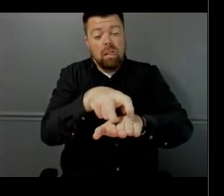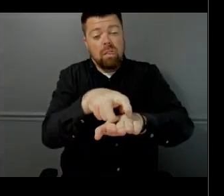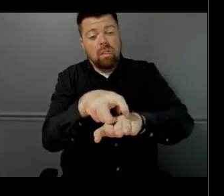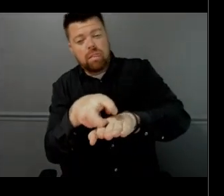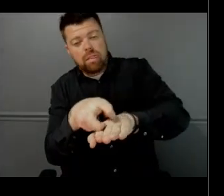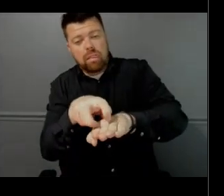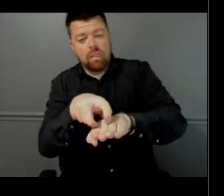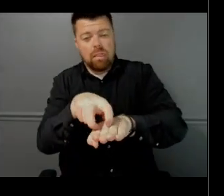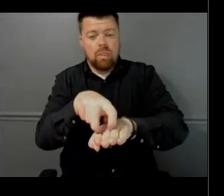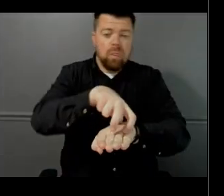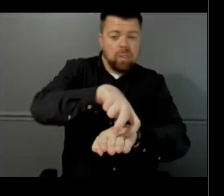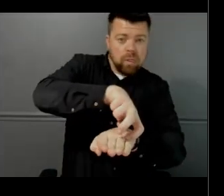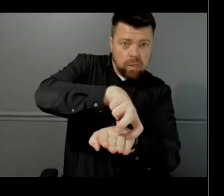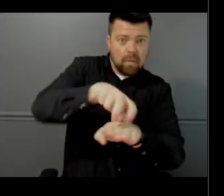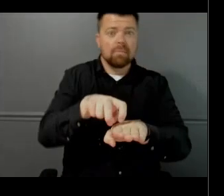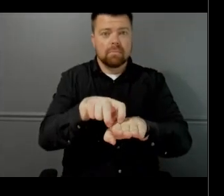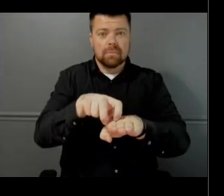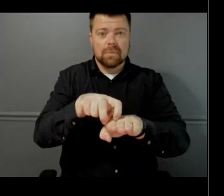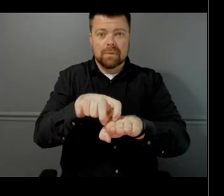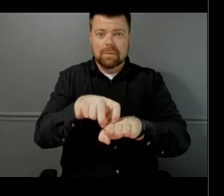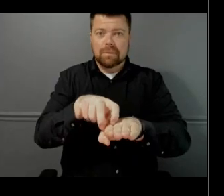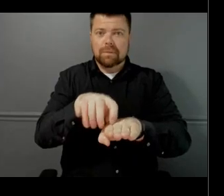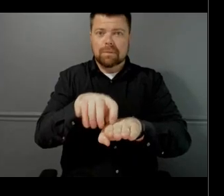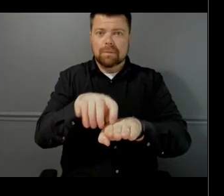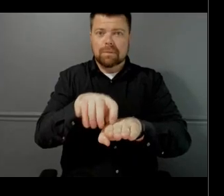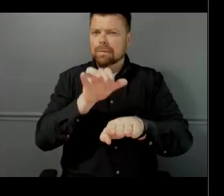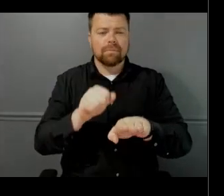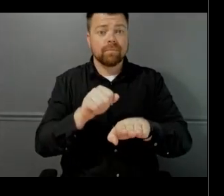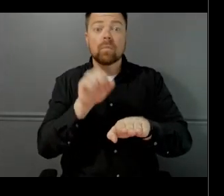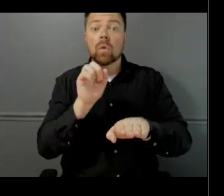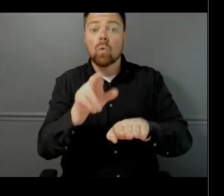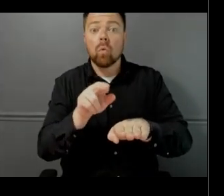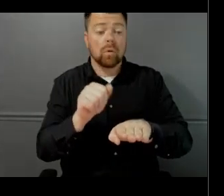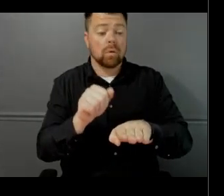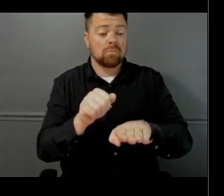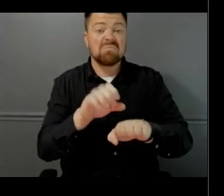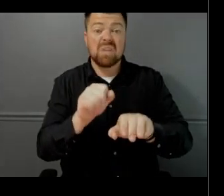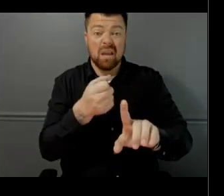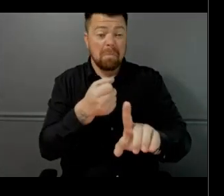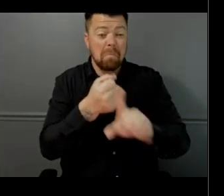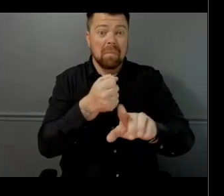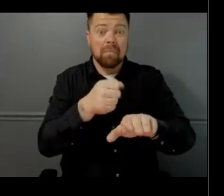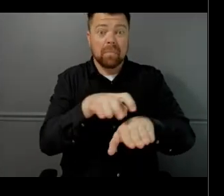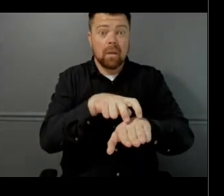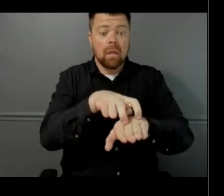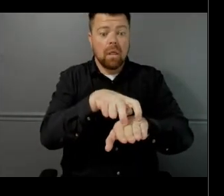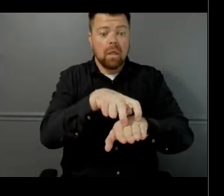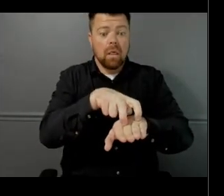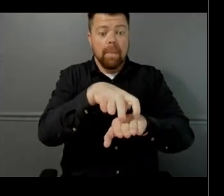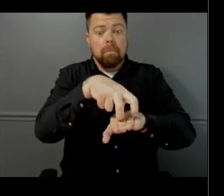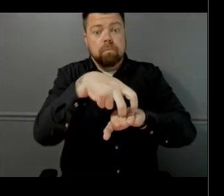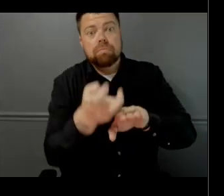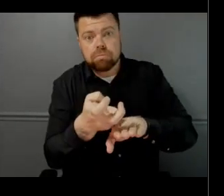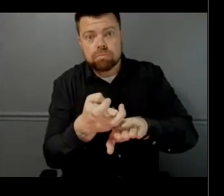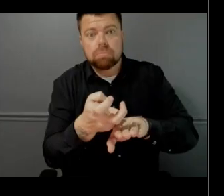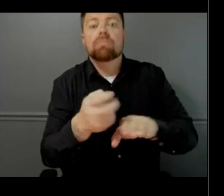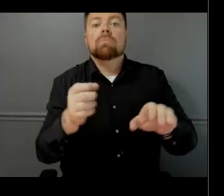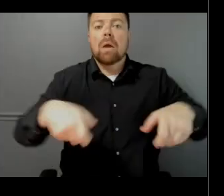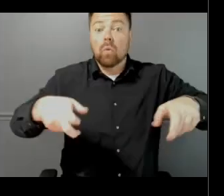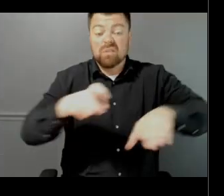one side or the other, or even cause a wheelchair to tip over.